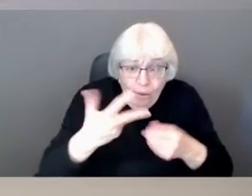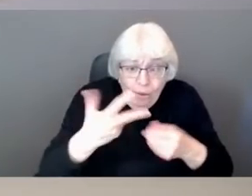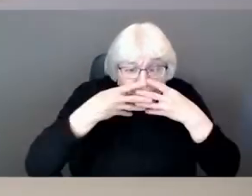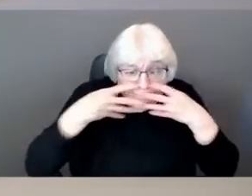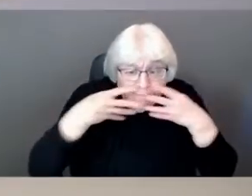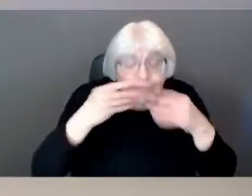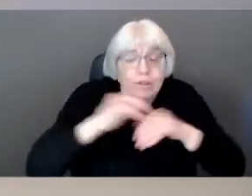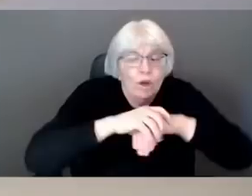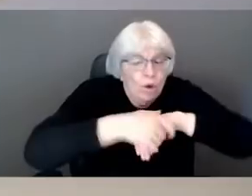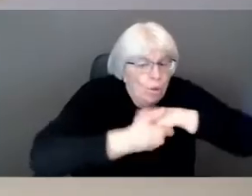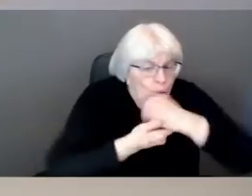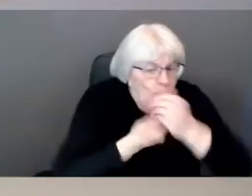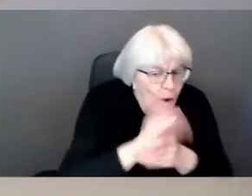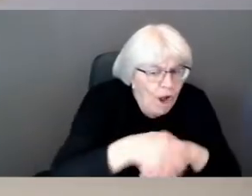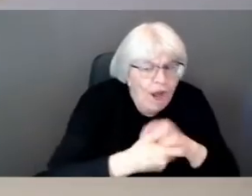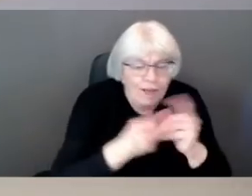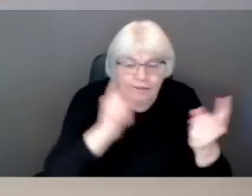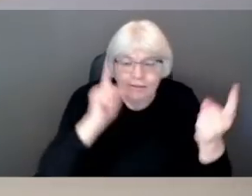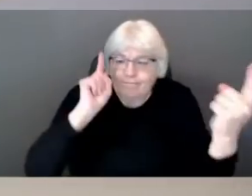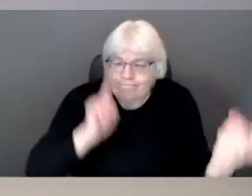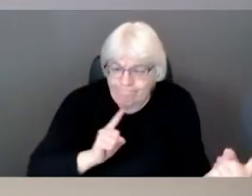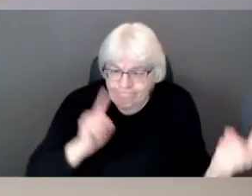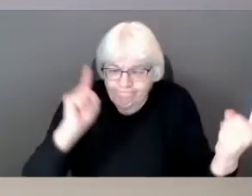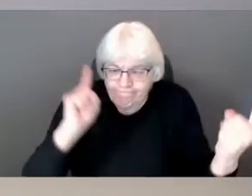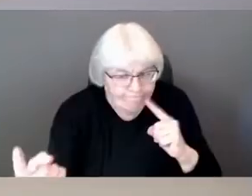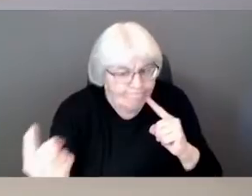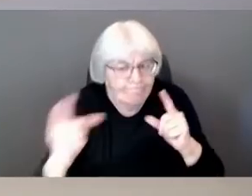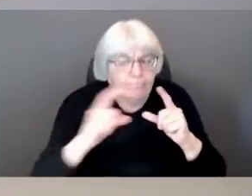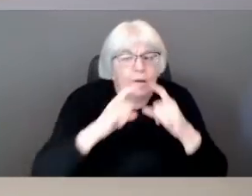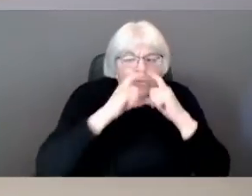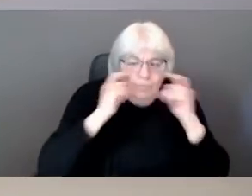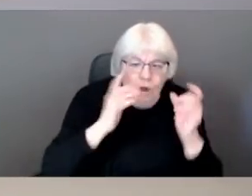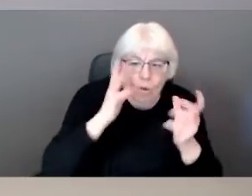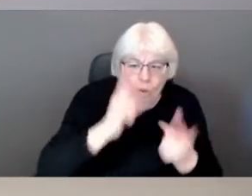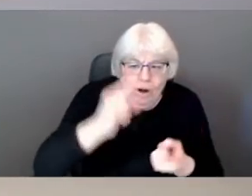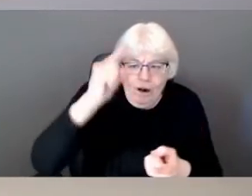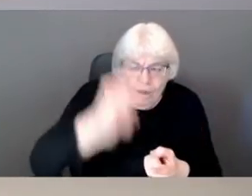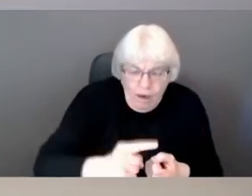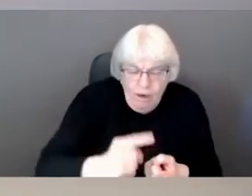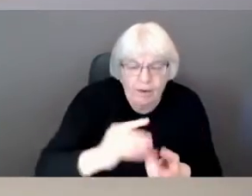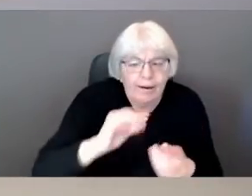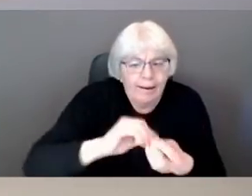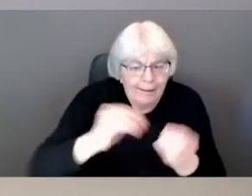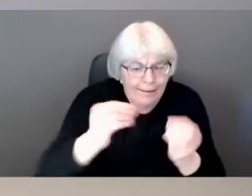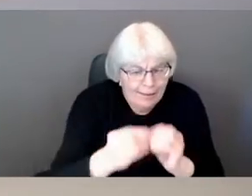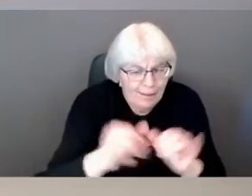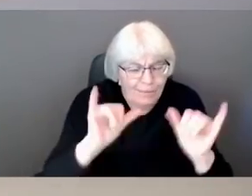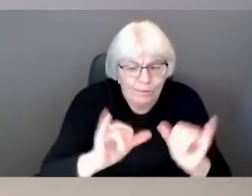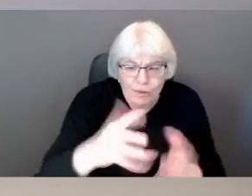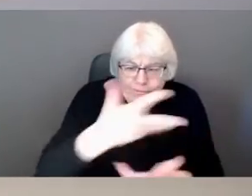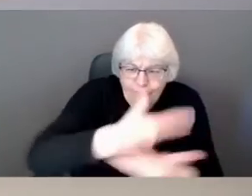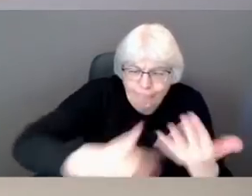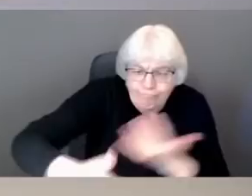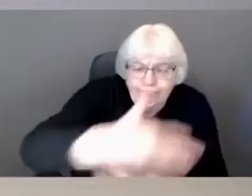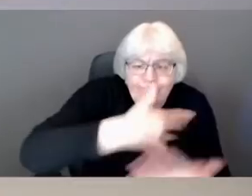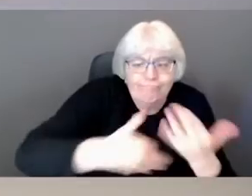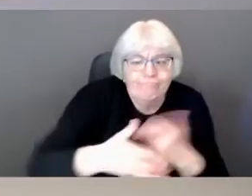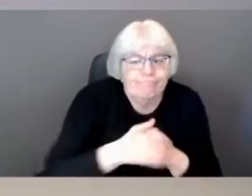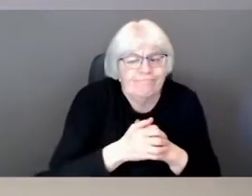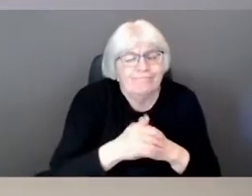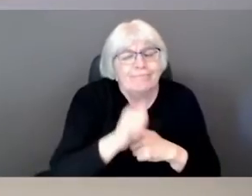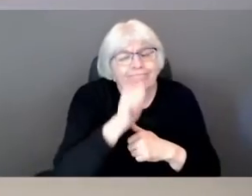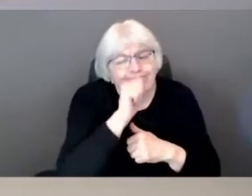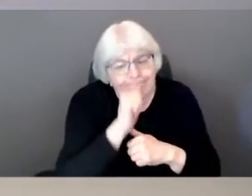and keeping your circle of contacts small. As we continue on this very tiring, weary, and